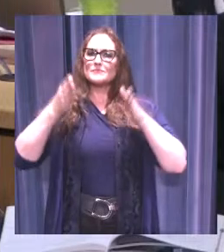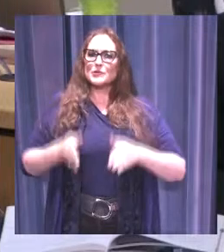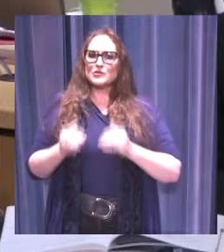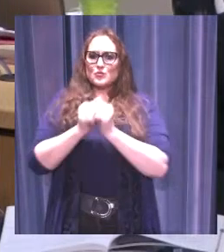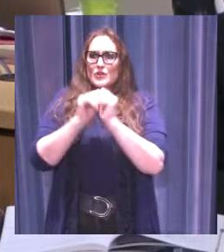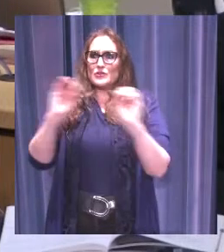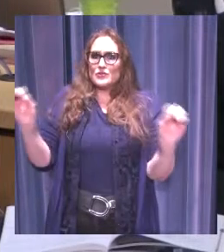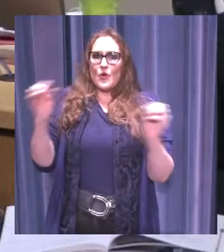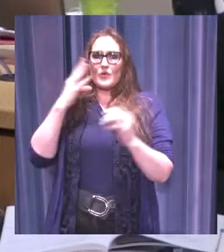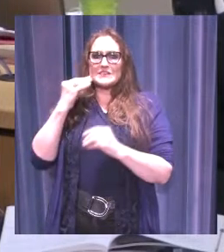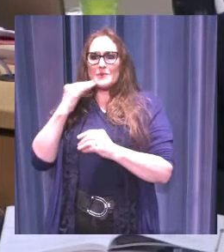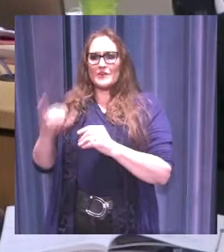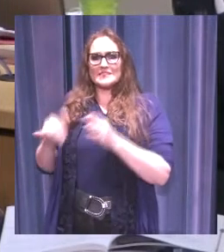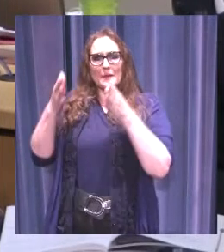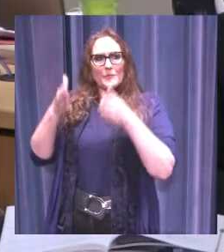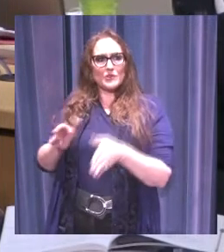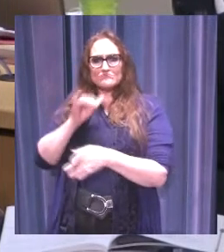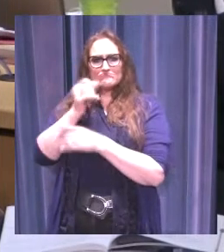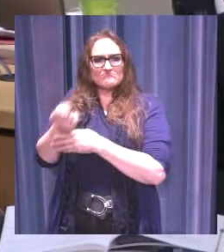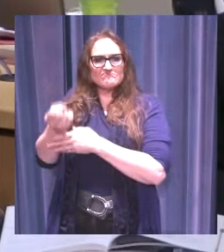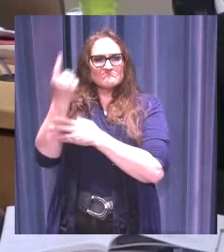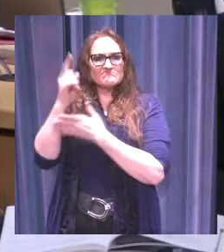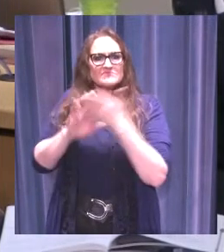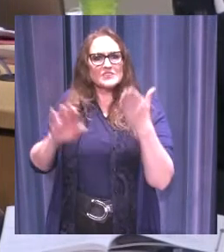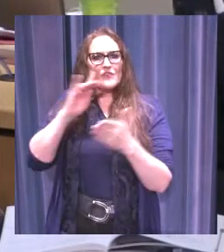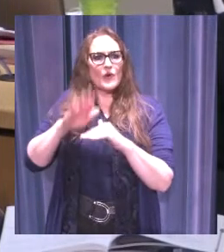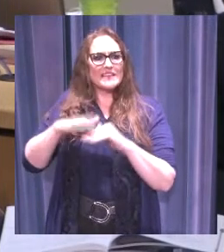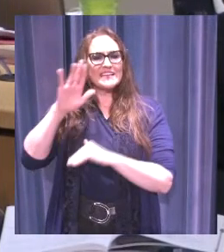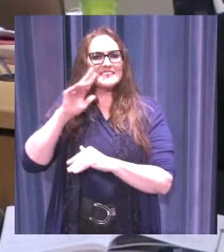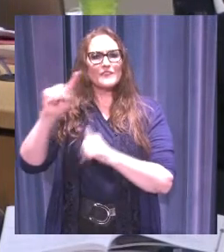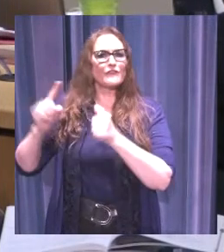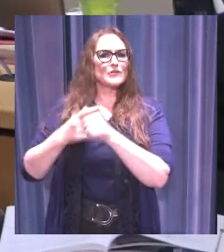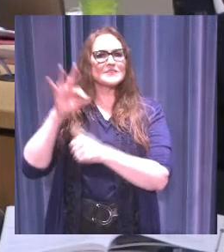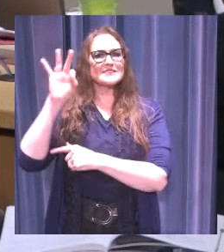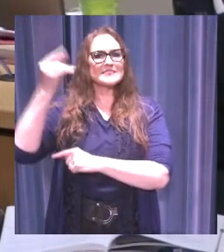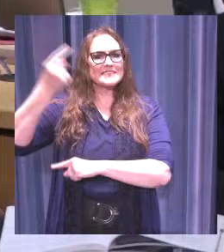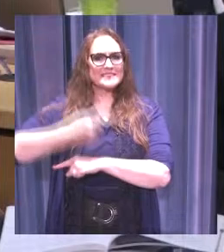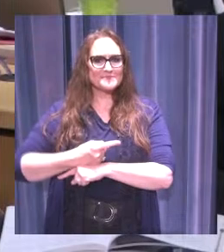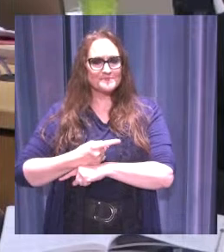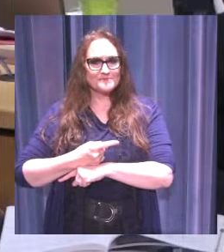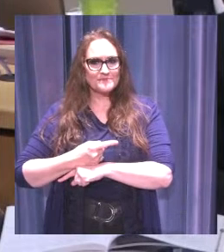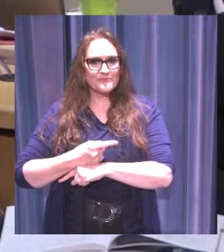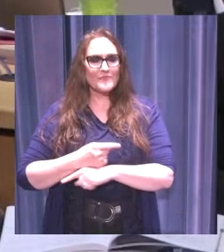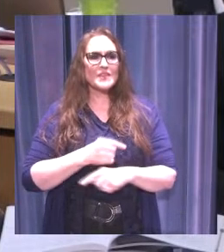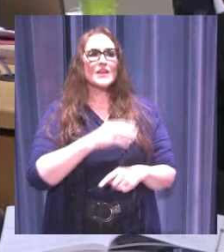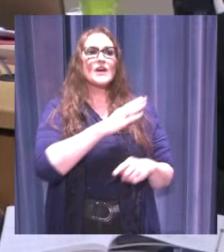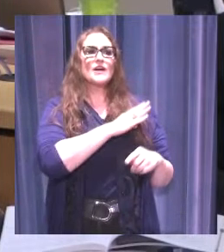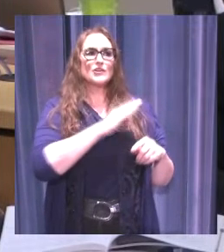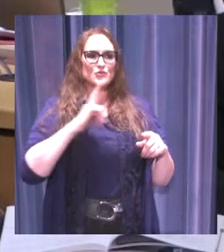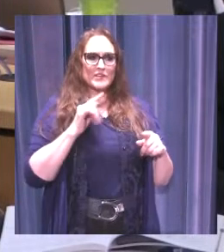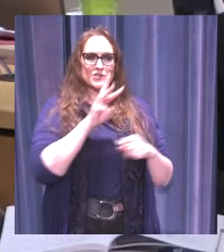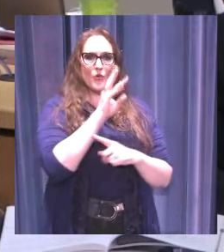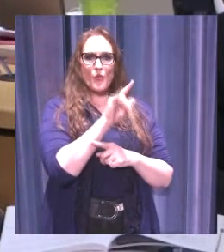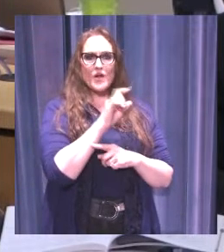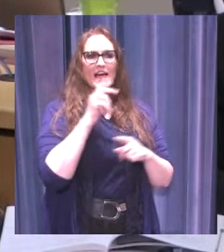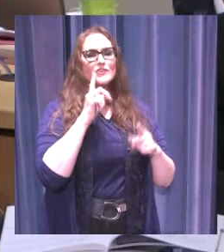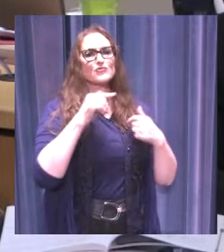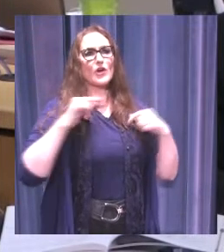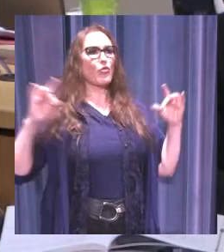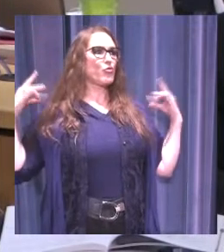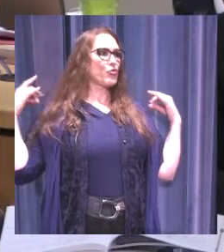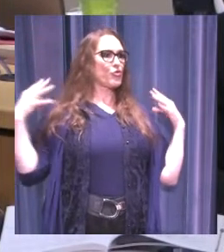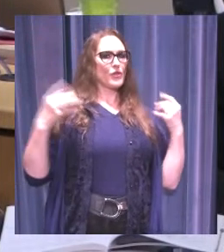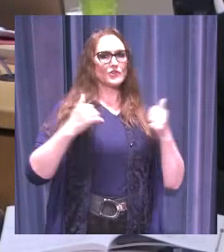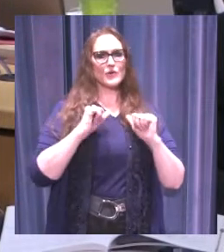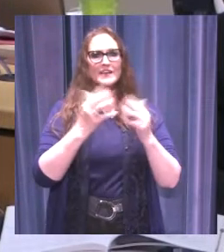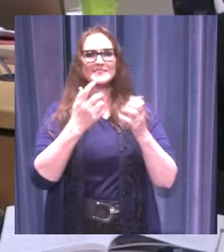the candidate that will not even understand the college for at least the first 90 days. Trustee Wolcott, you try to absolve yourself by wanting the board to get